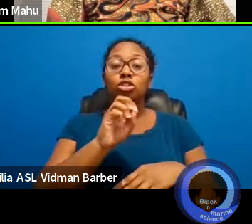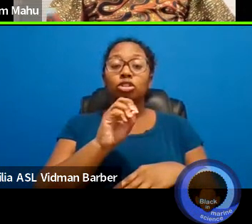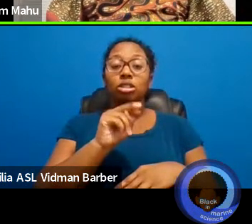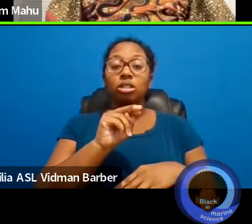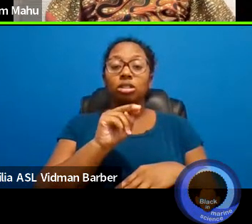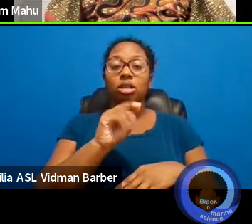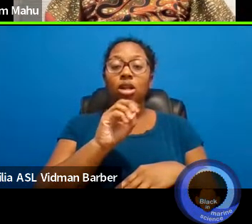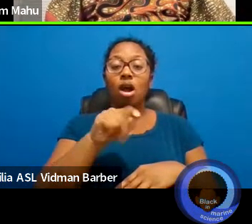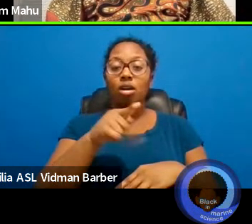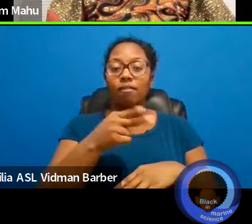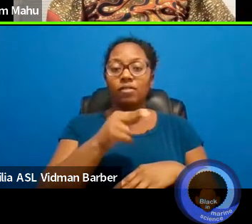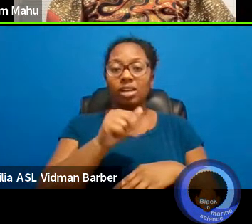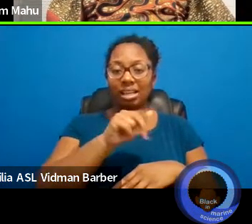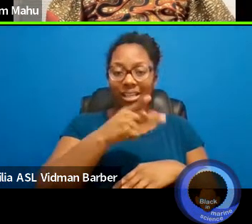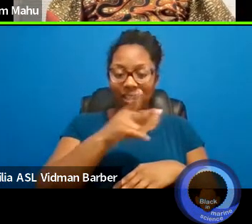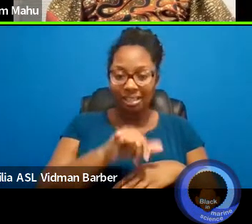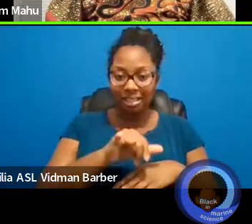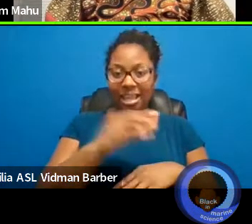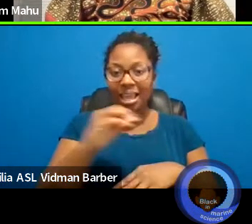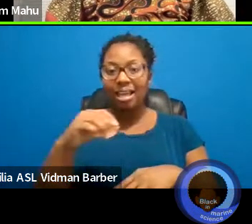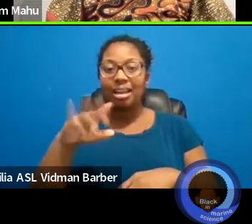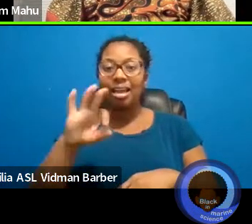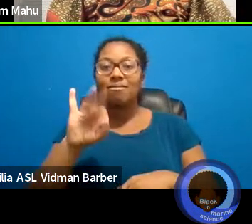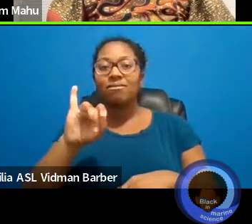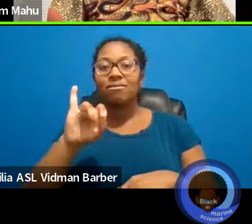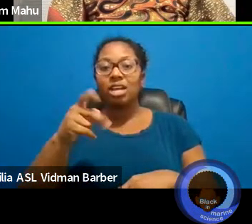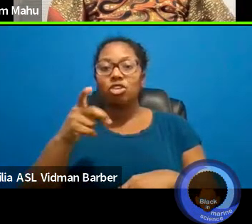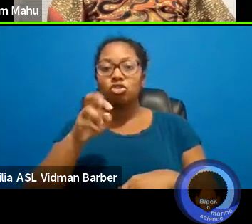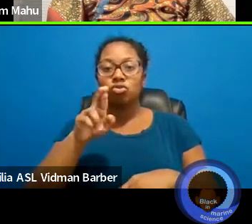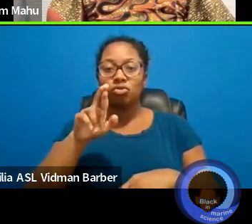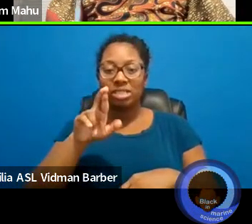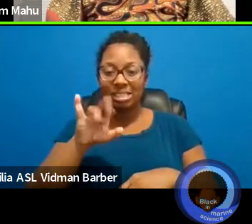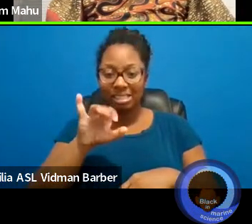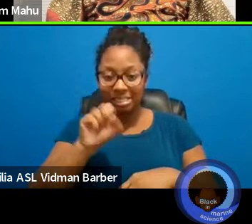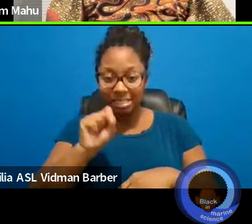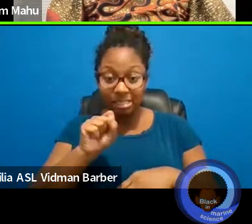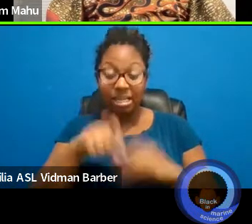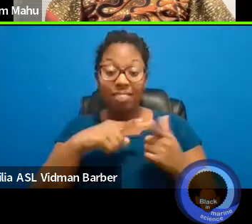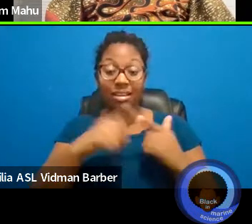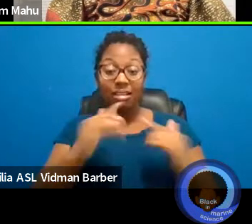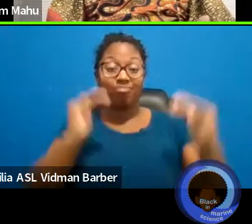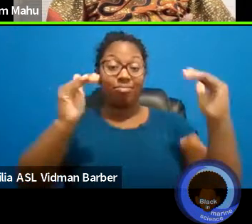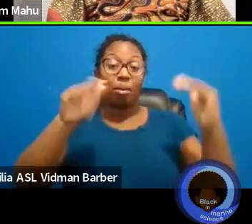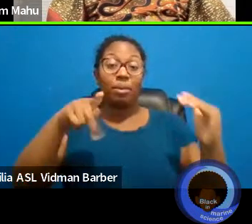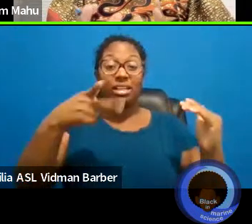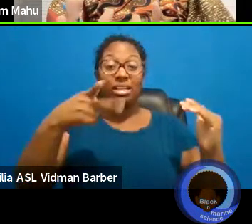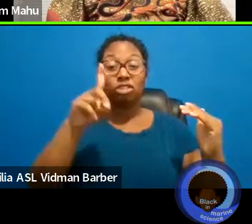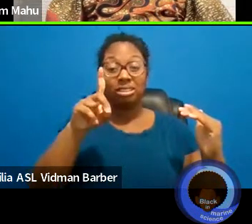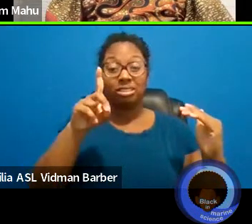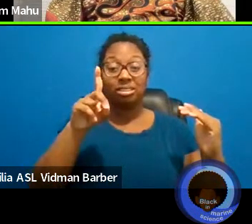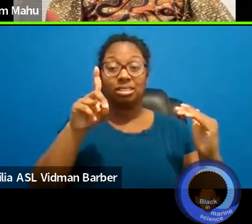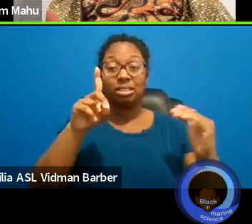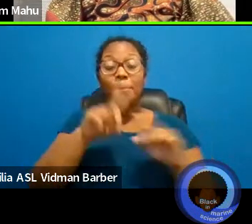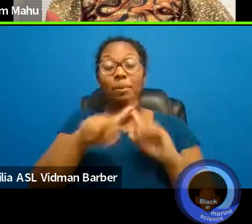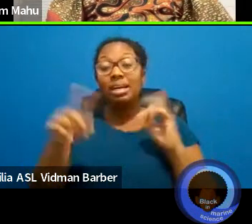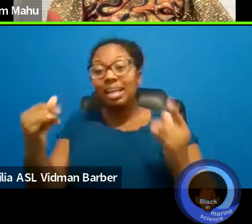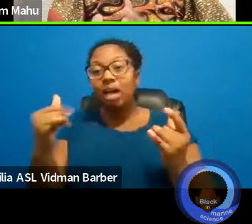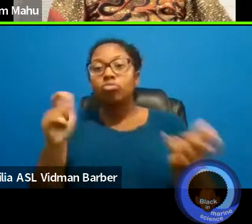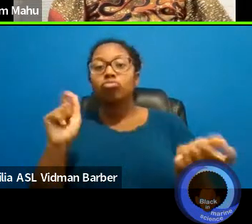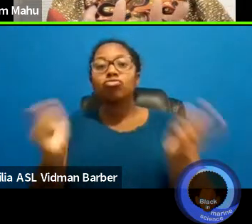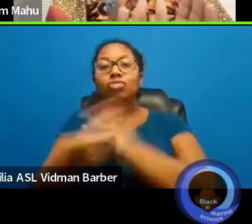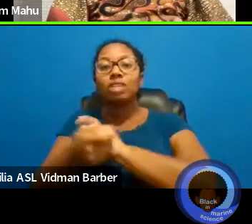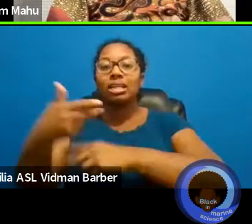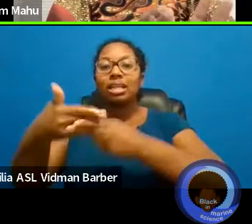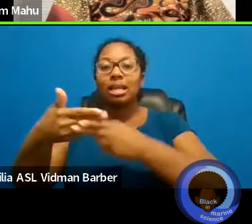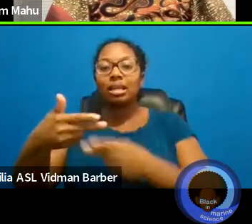can continue through to the PhD level. Now the name has changed. It's now marine science. So we